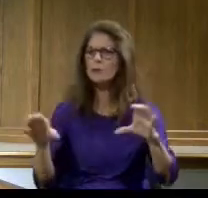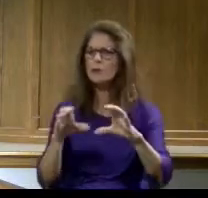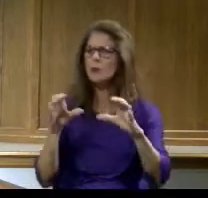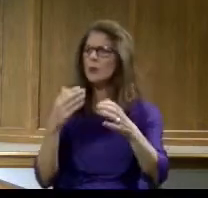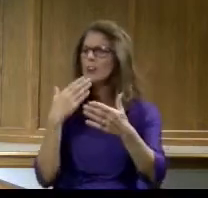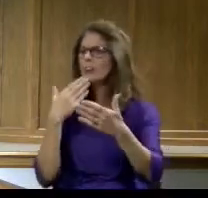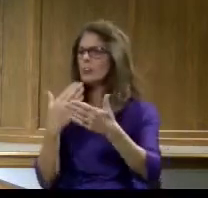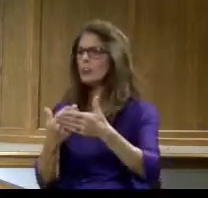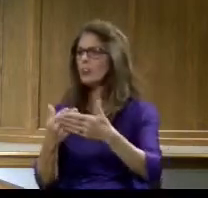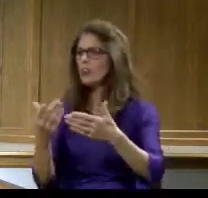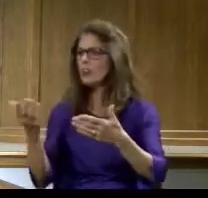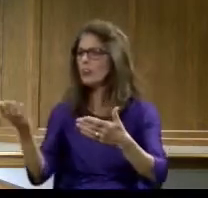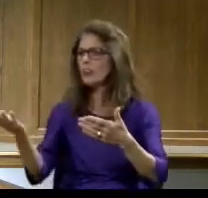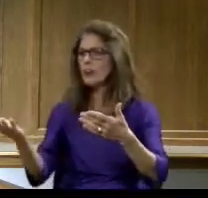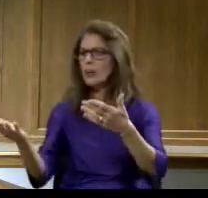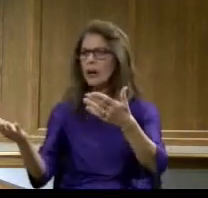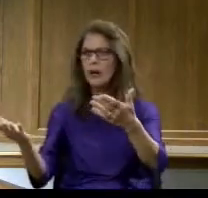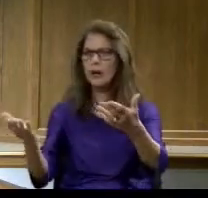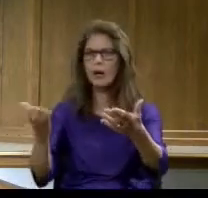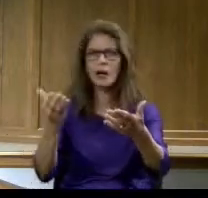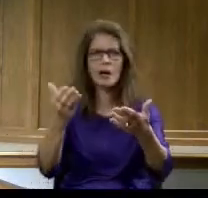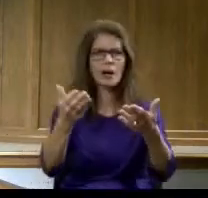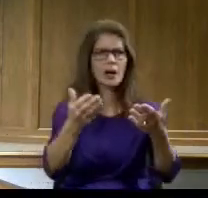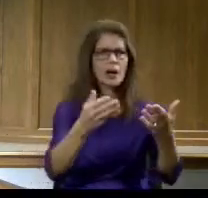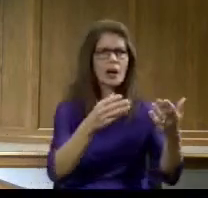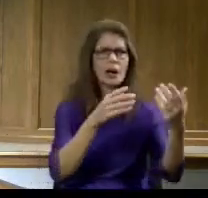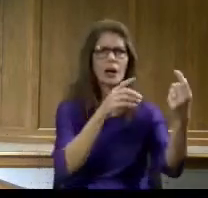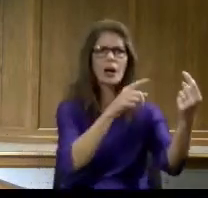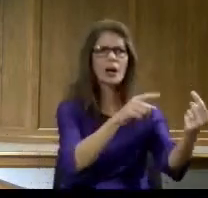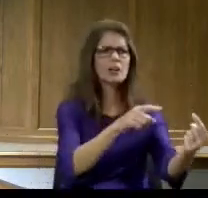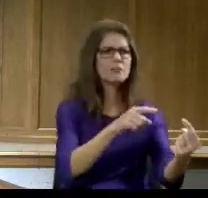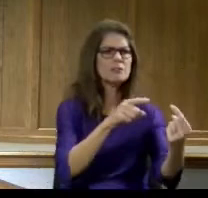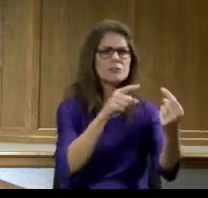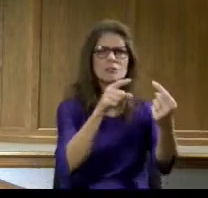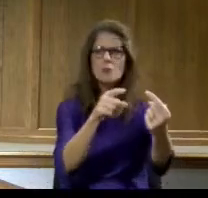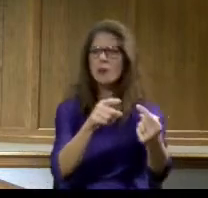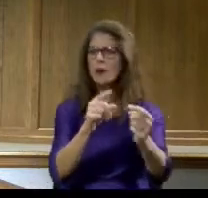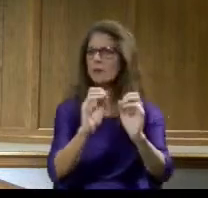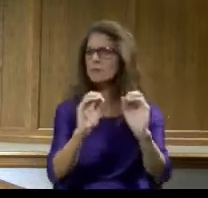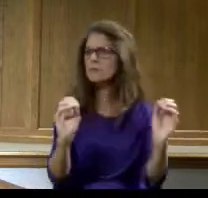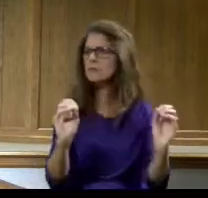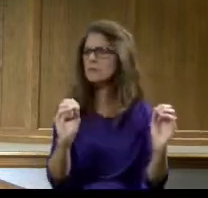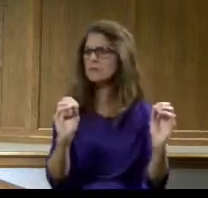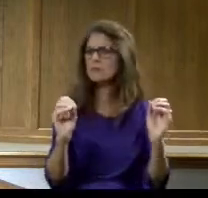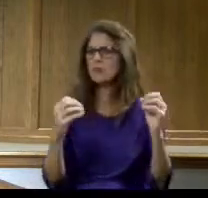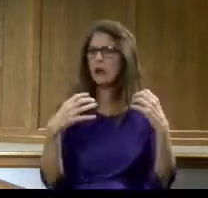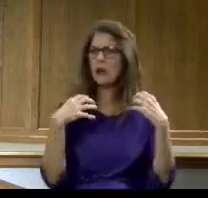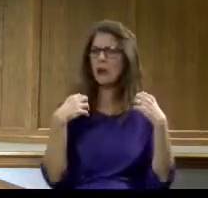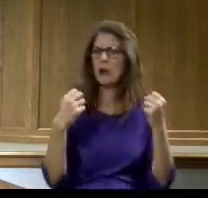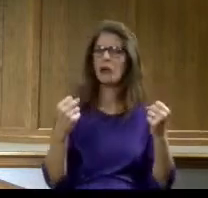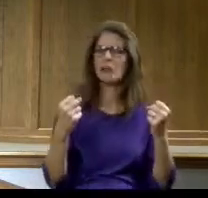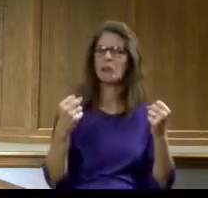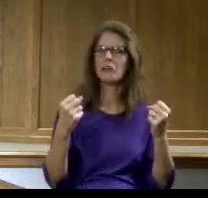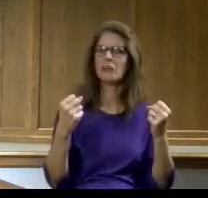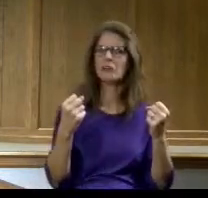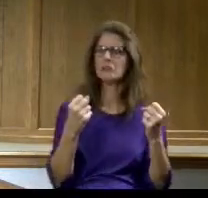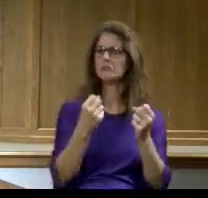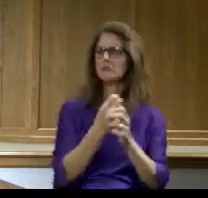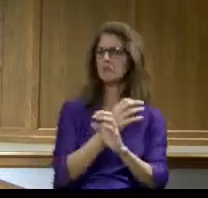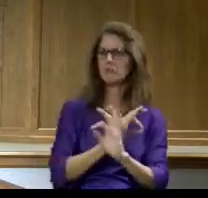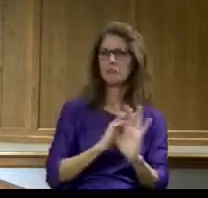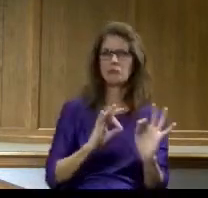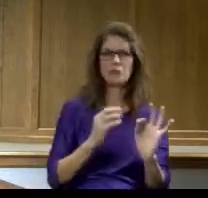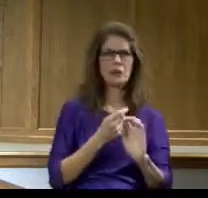They have no struggles. Their bodies are healthy and strong. They're free from common human